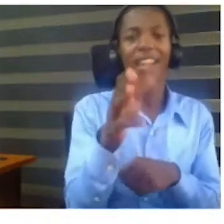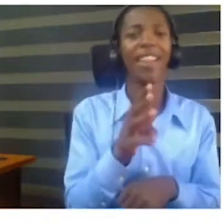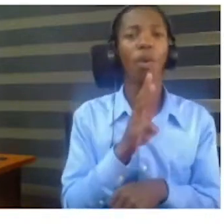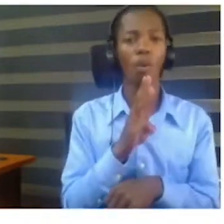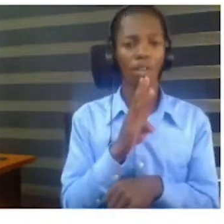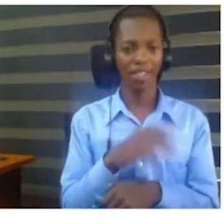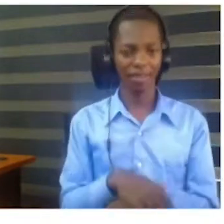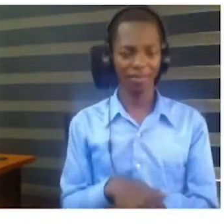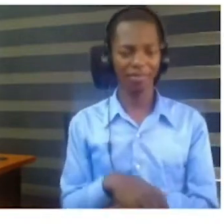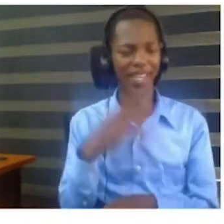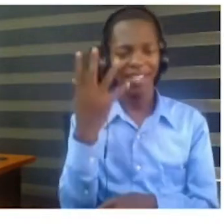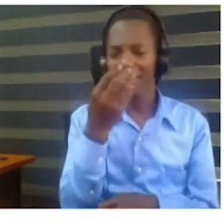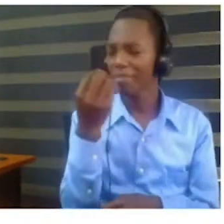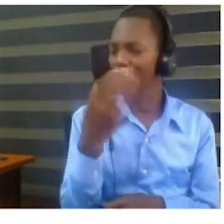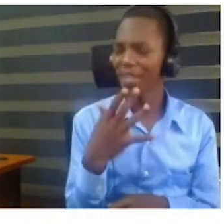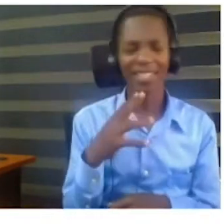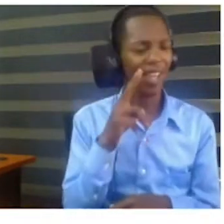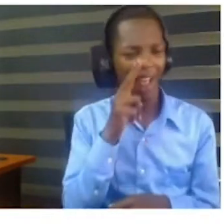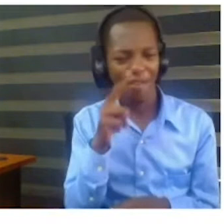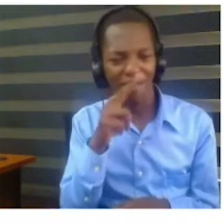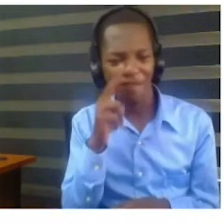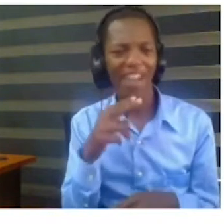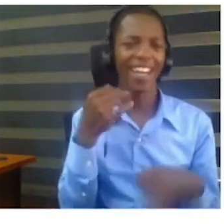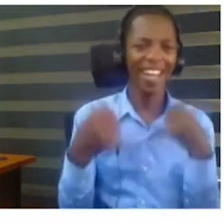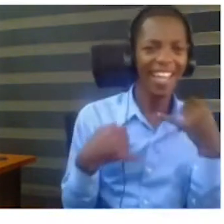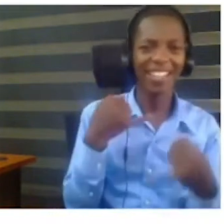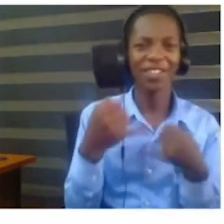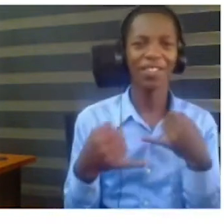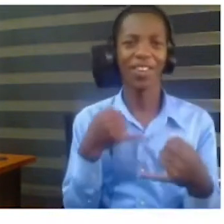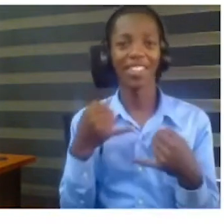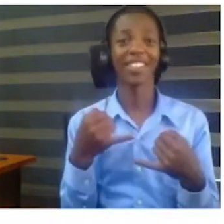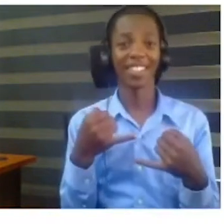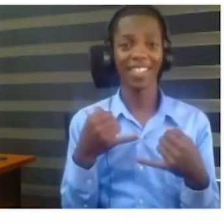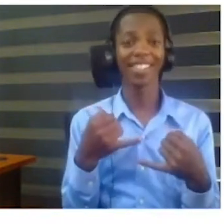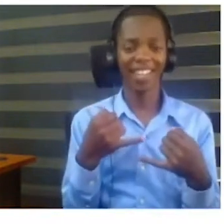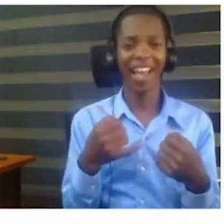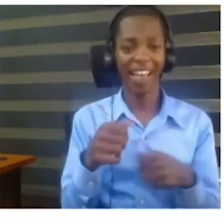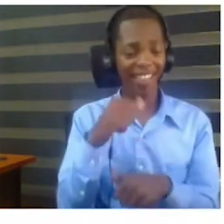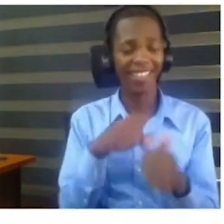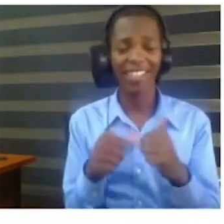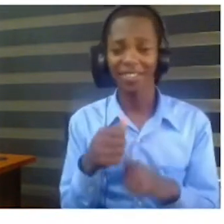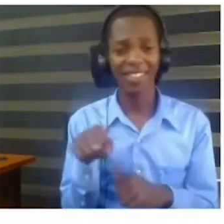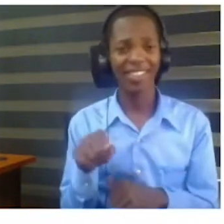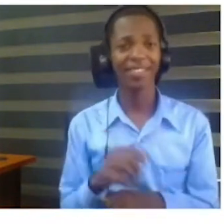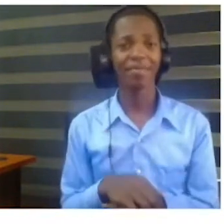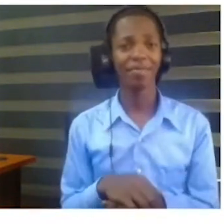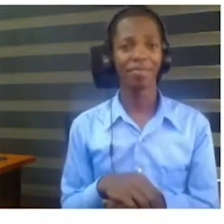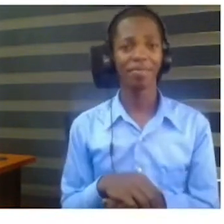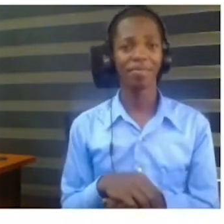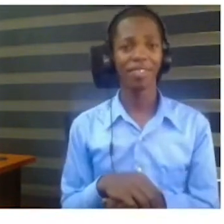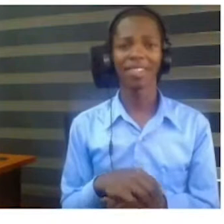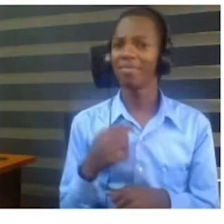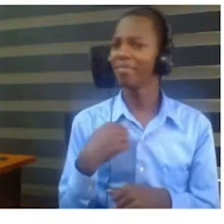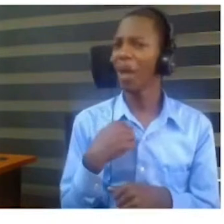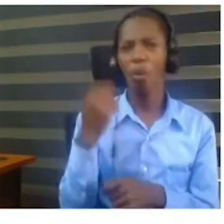and fun to engage in tandem activities. But I wondered, what's